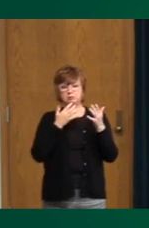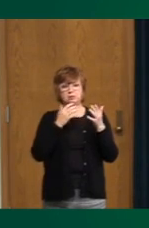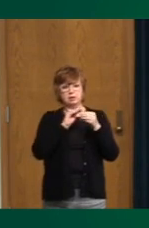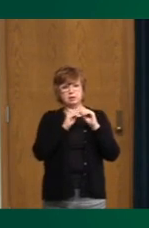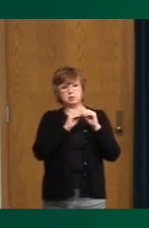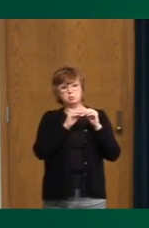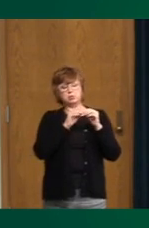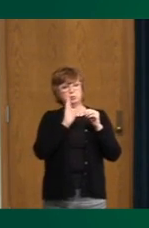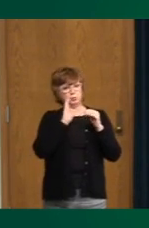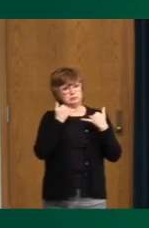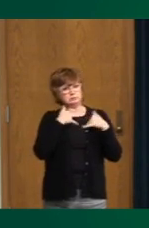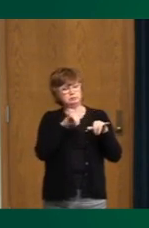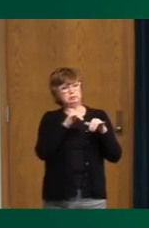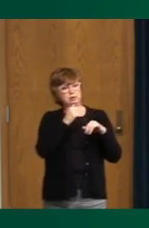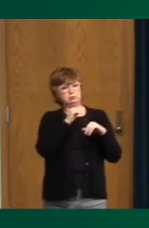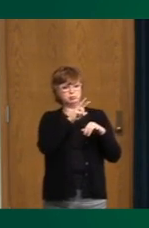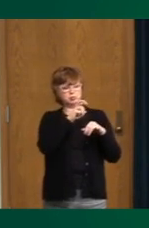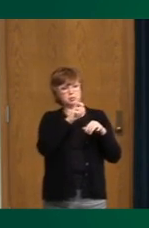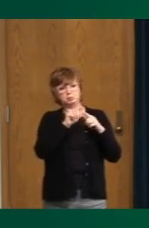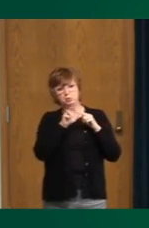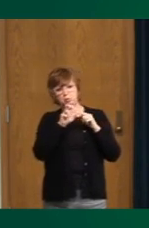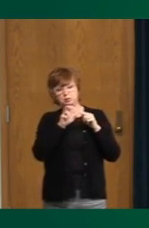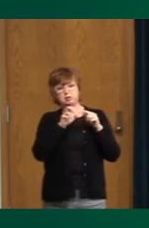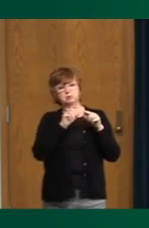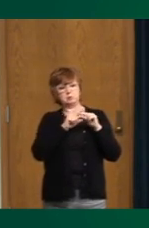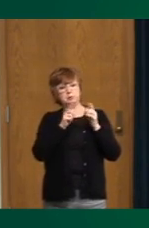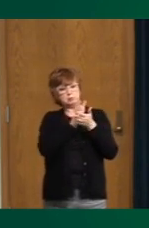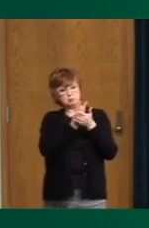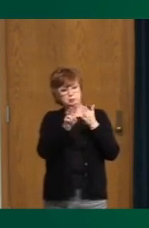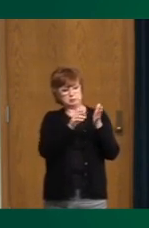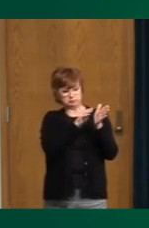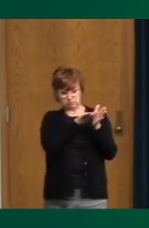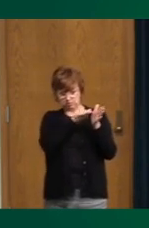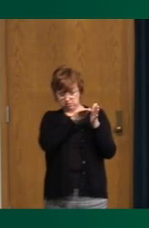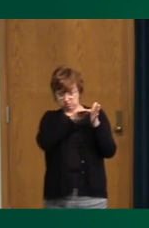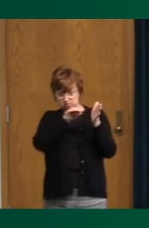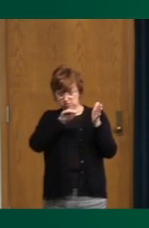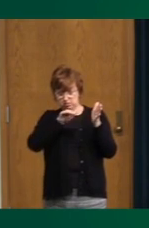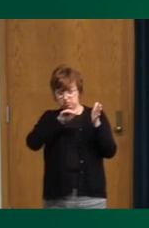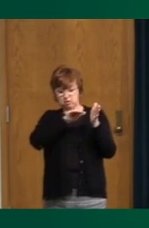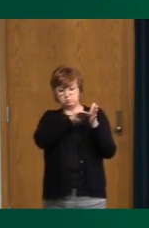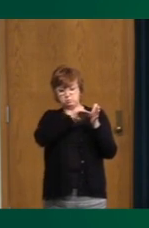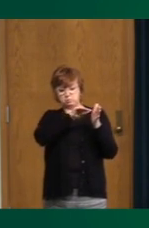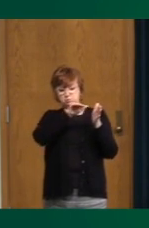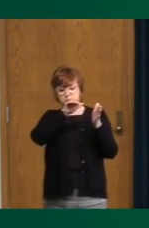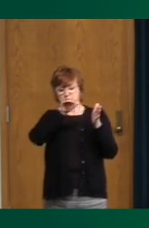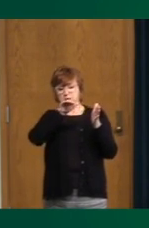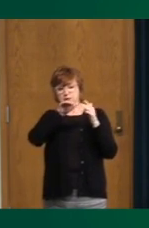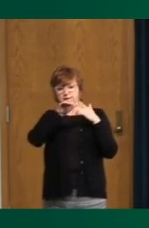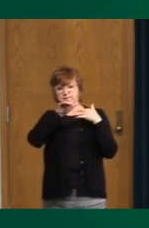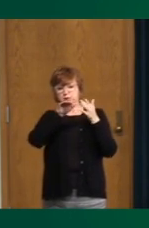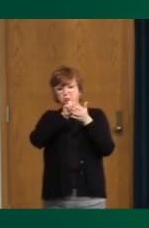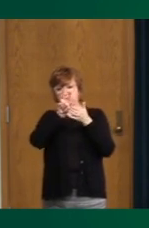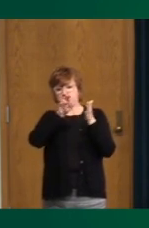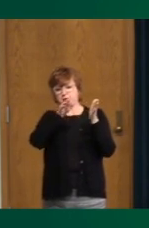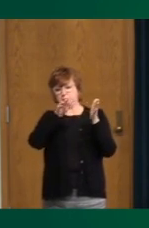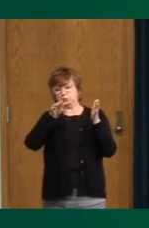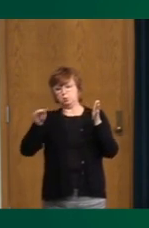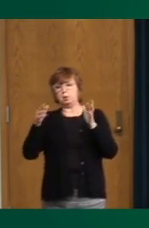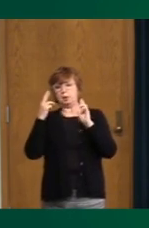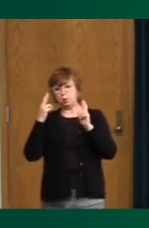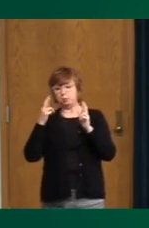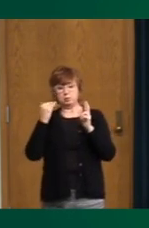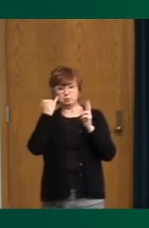want to see. But if we keep trending up, I think there'll be further difficult choices ahead of